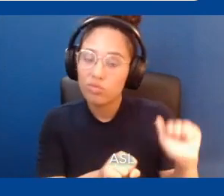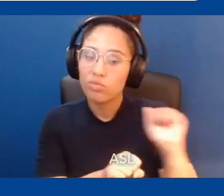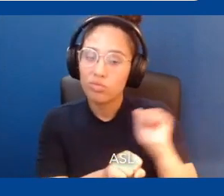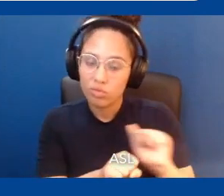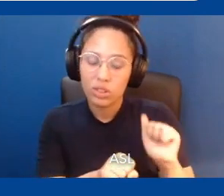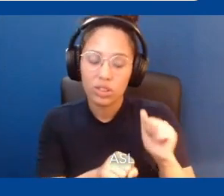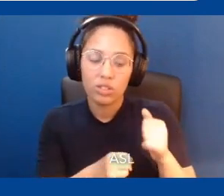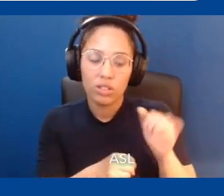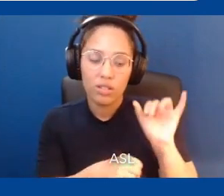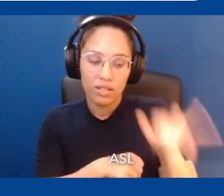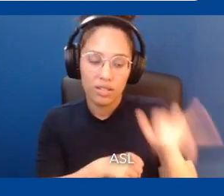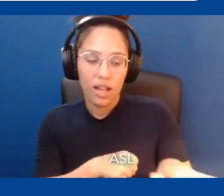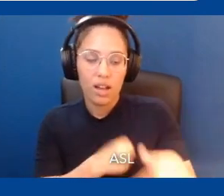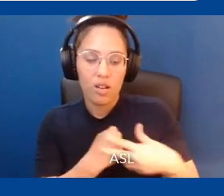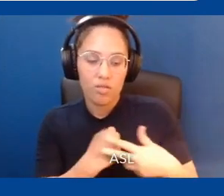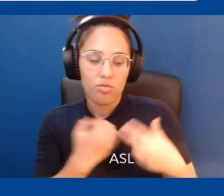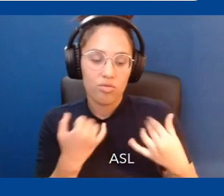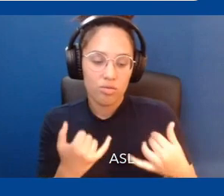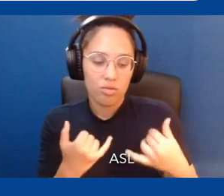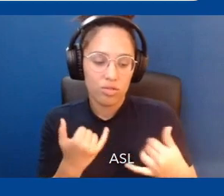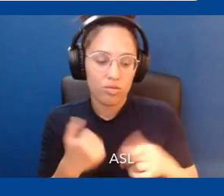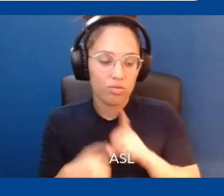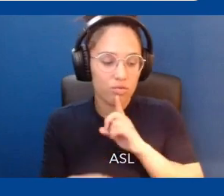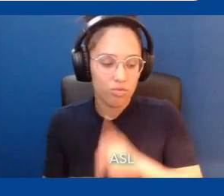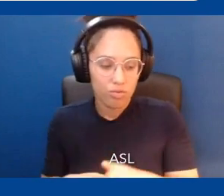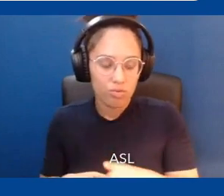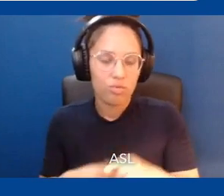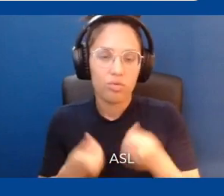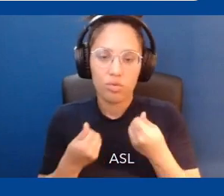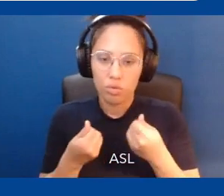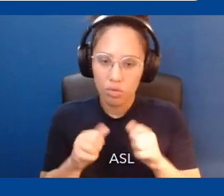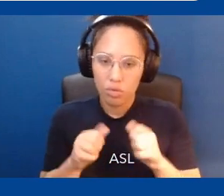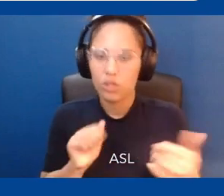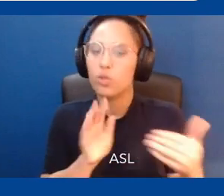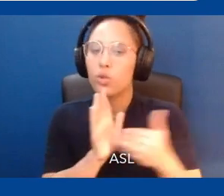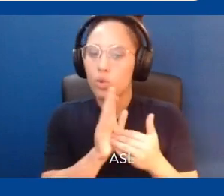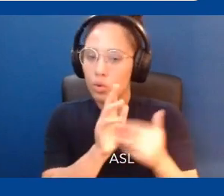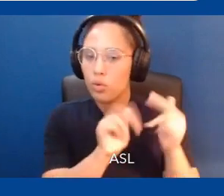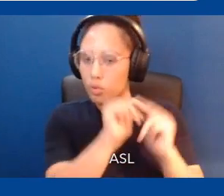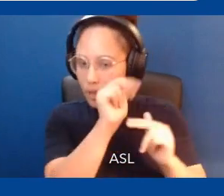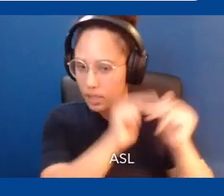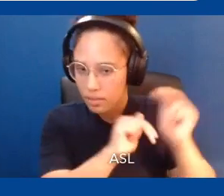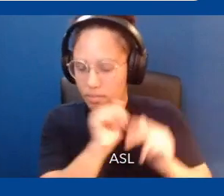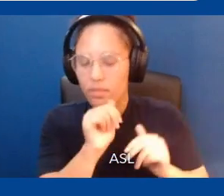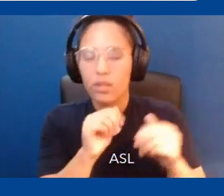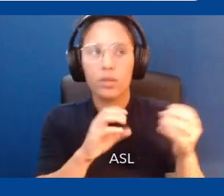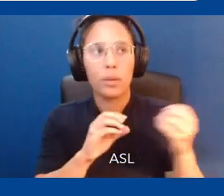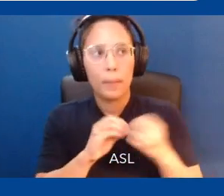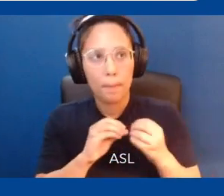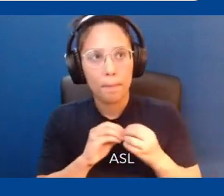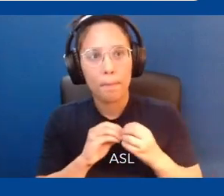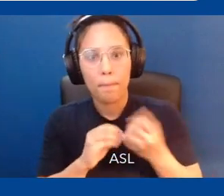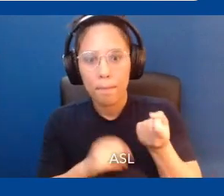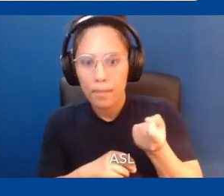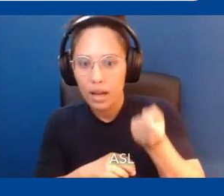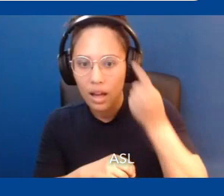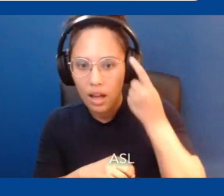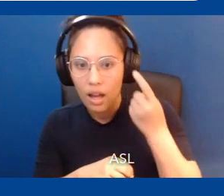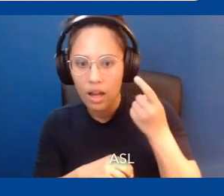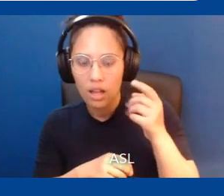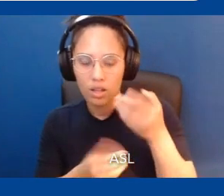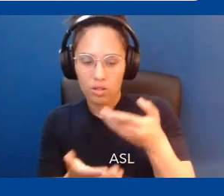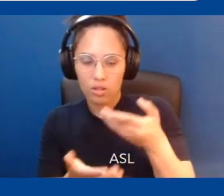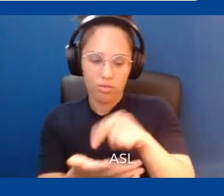re yeah rebuilding and understanding and thinking about those images,